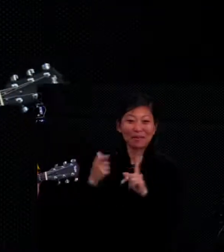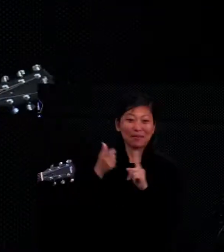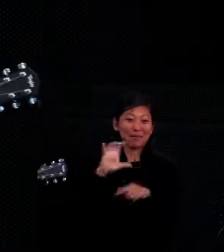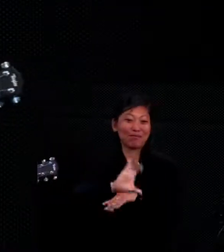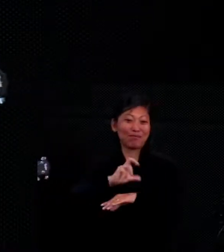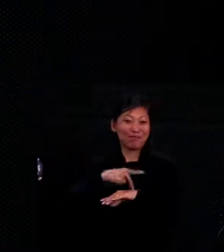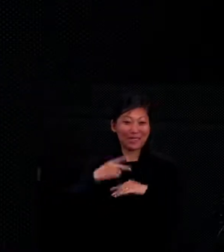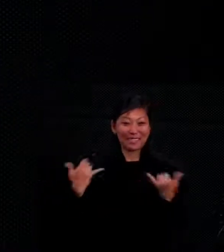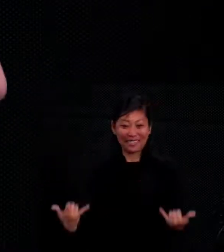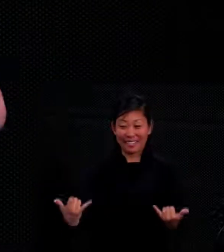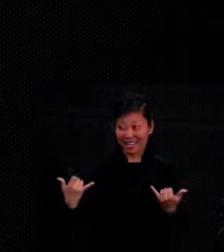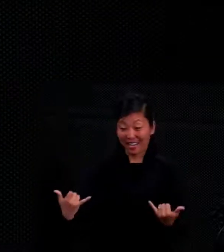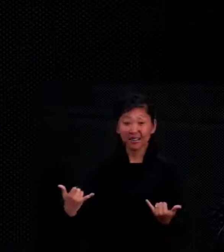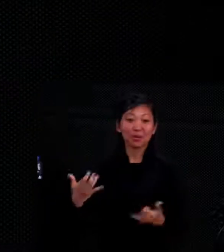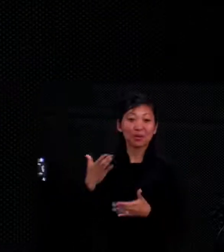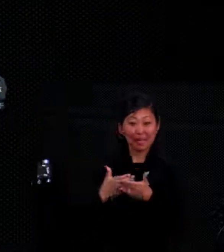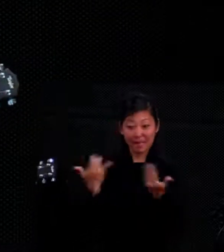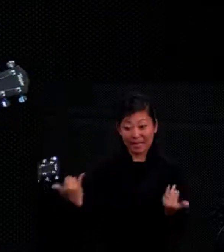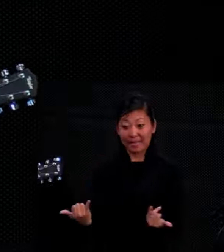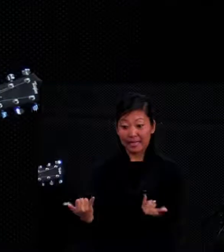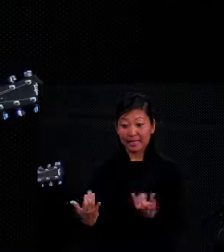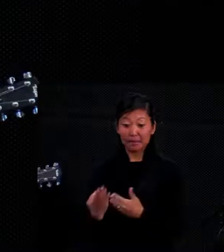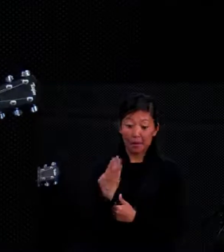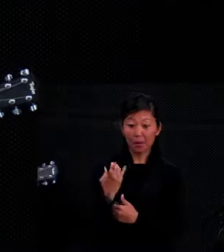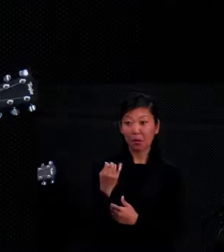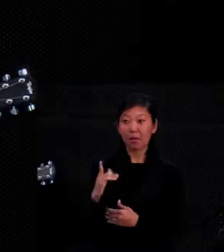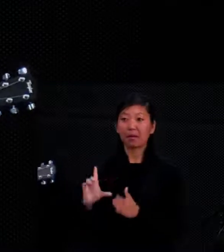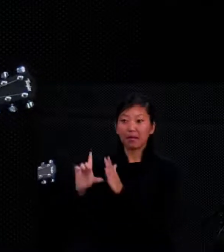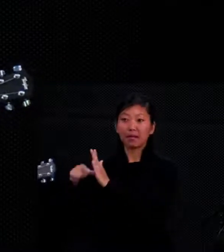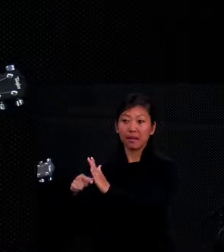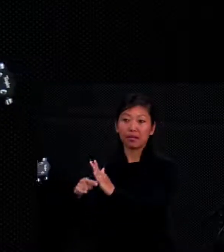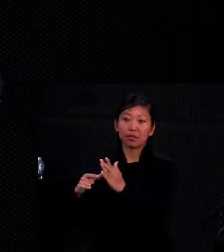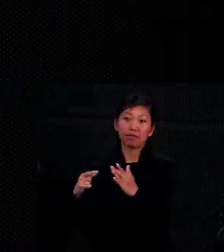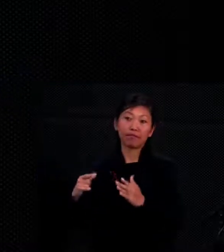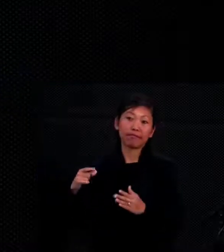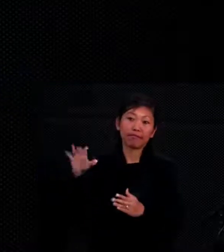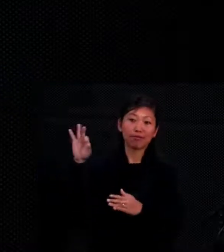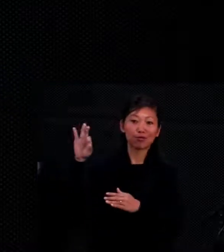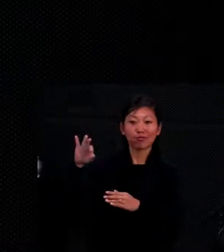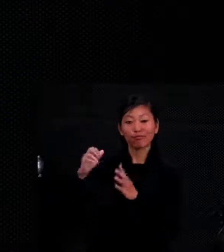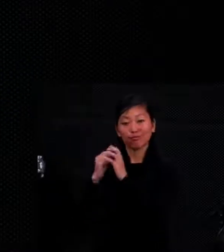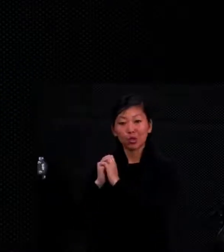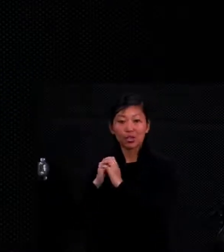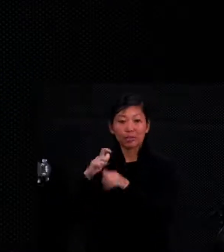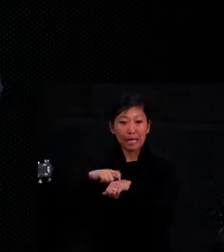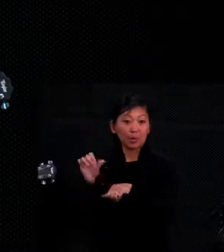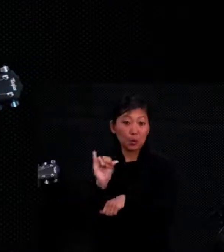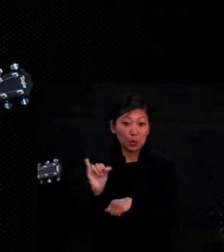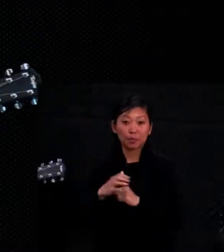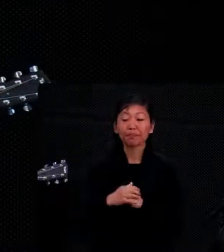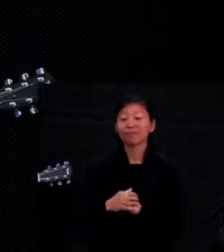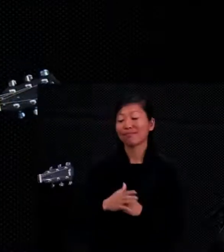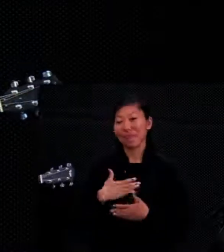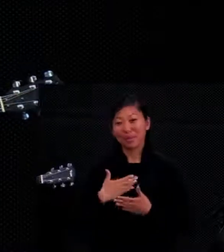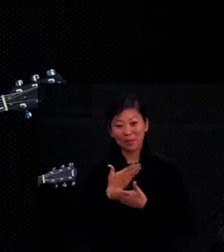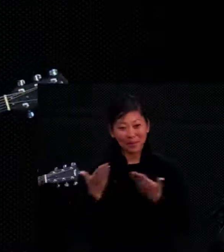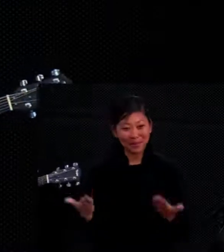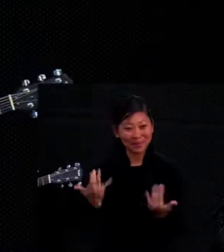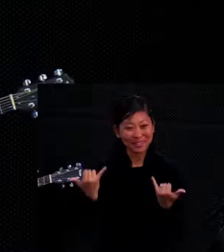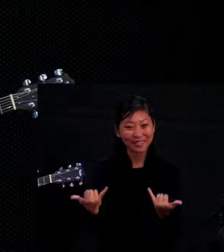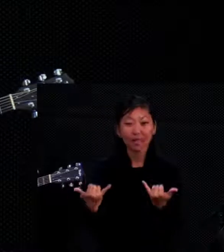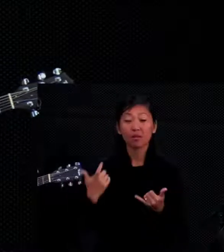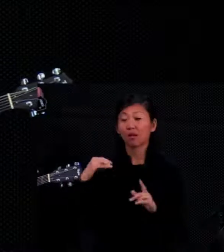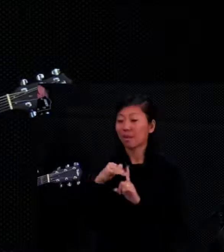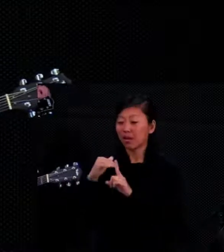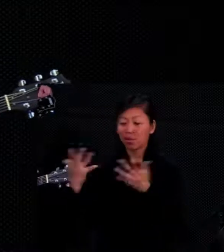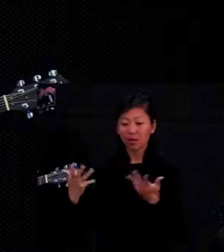and so there'll be some in this service and the afternoon service as well, or the later service as well. So we're glad that you're here again, and I just want to remind you that we're here to